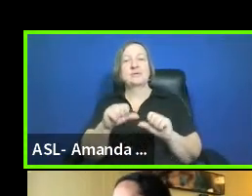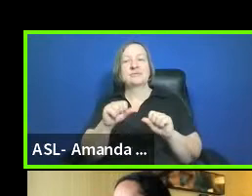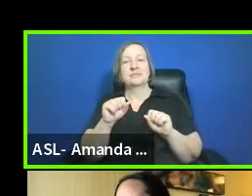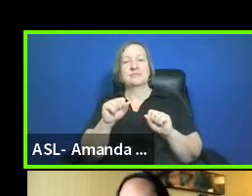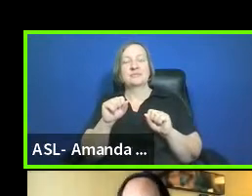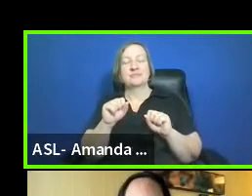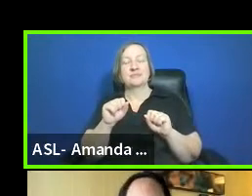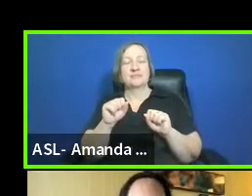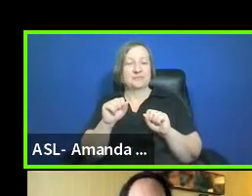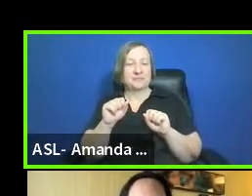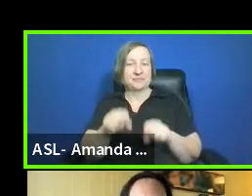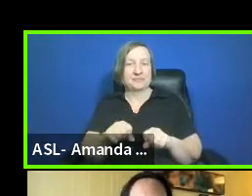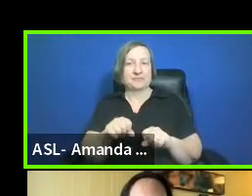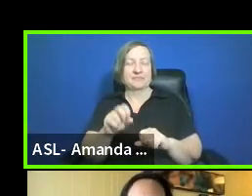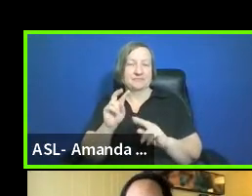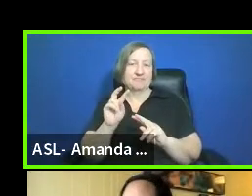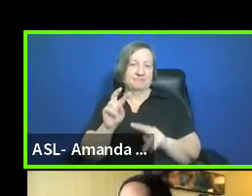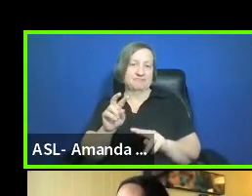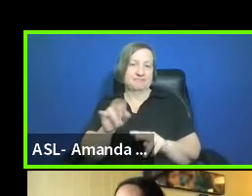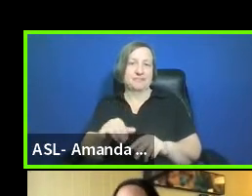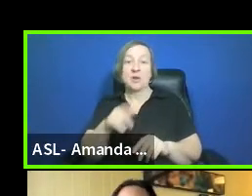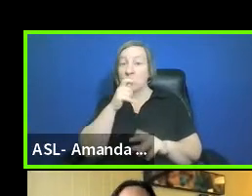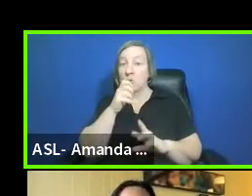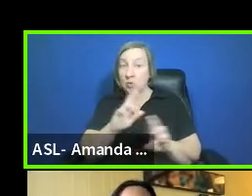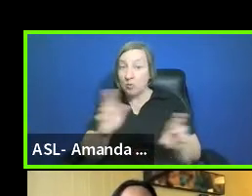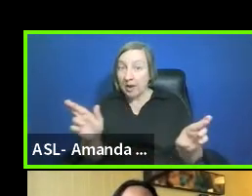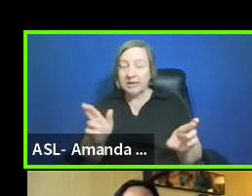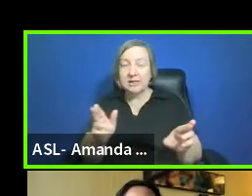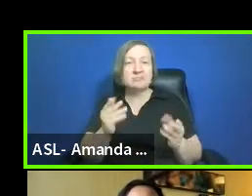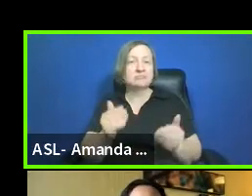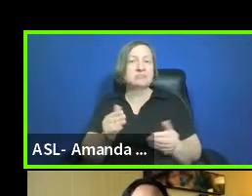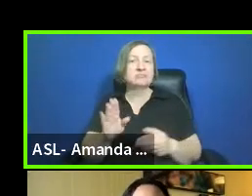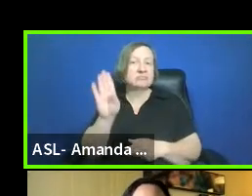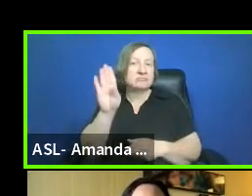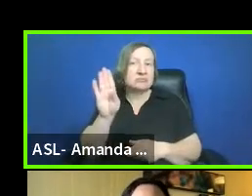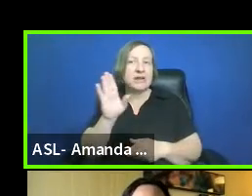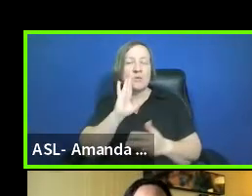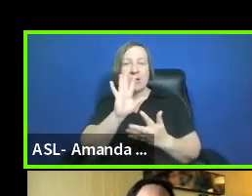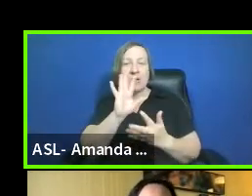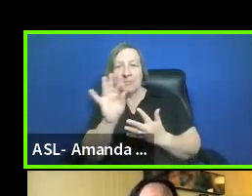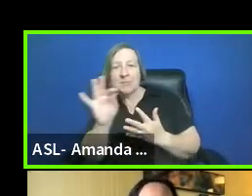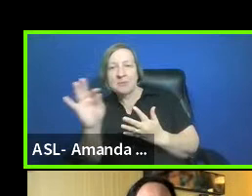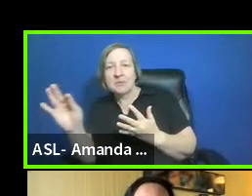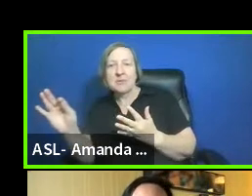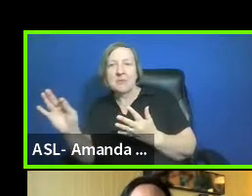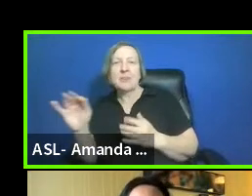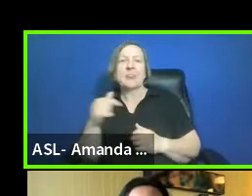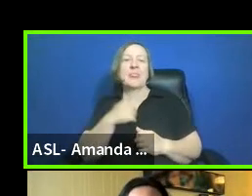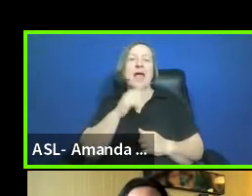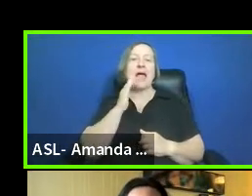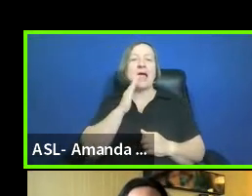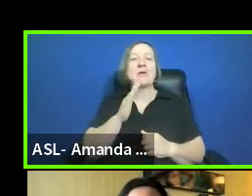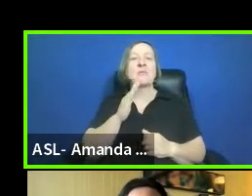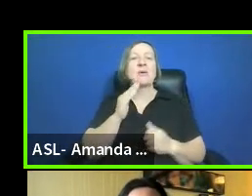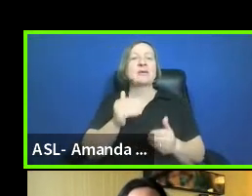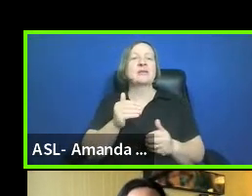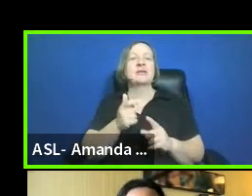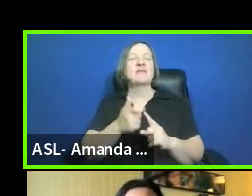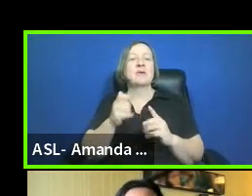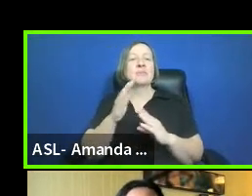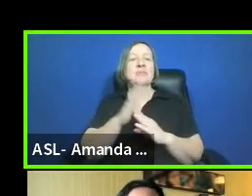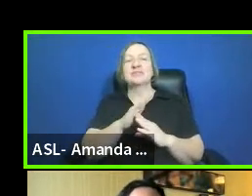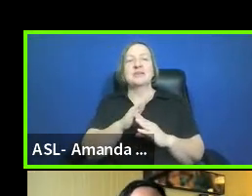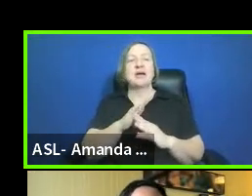And whoever is ready to go, just raise your hands and we'll go from there. Well, I'm going to go right from the top of the board.